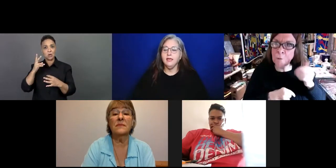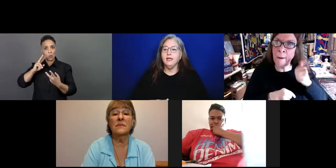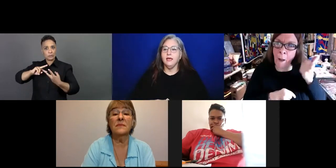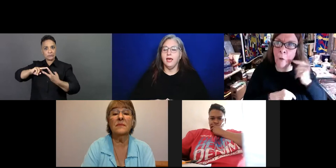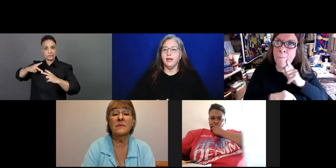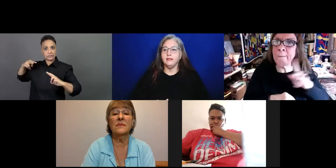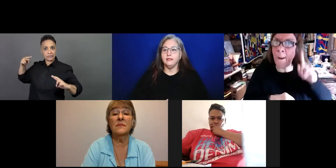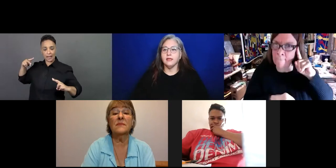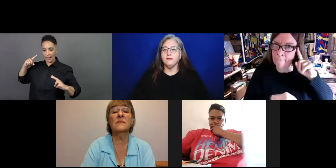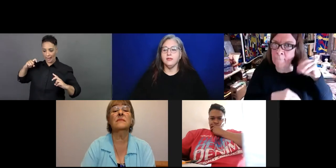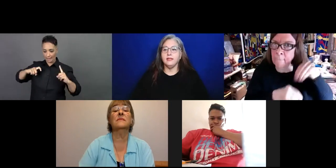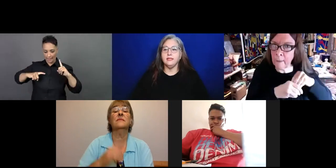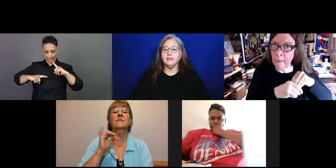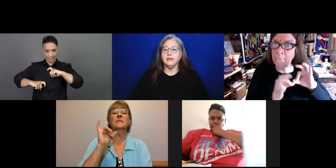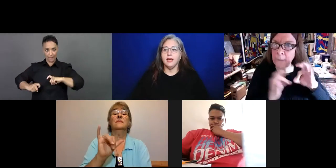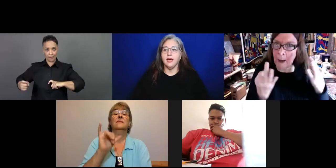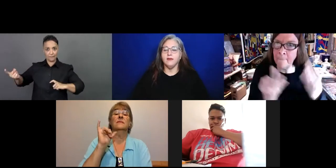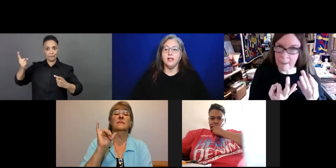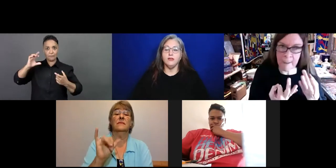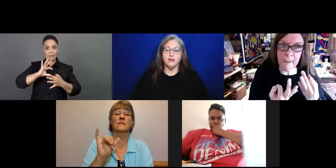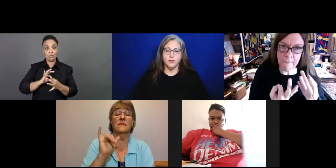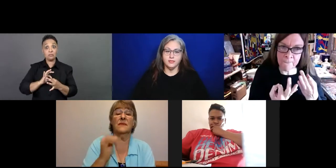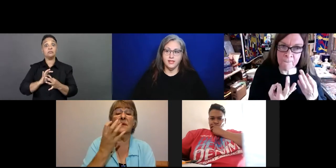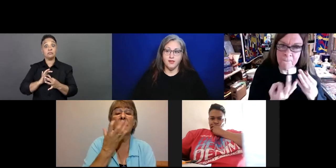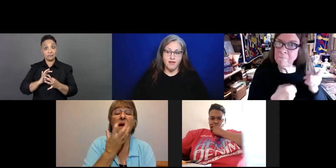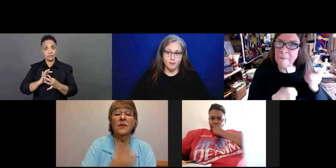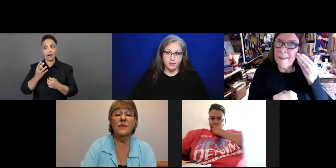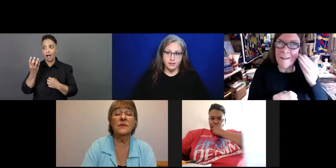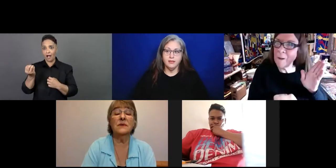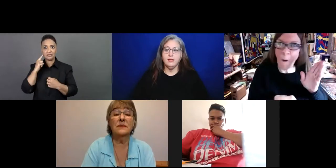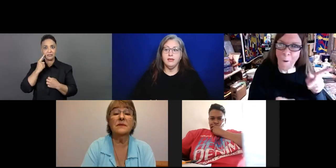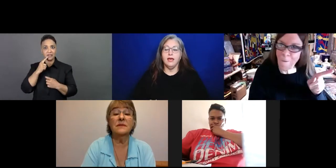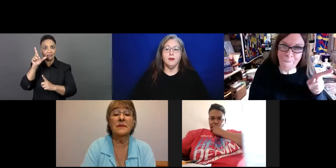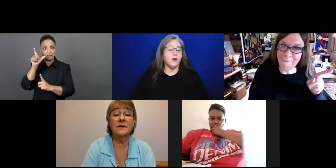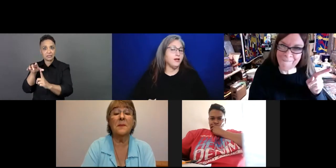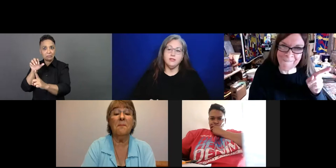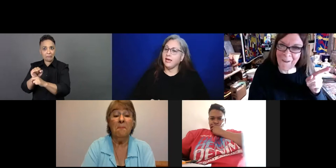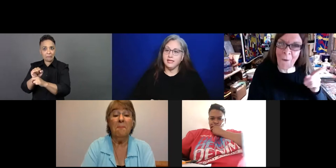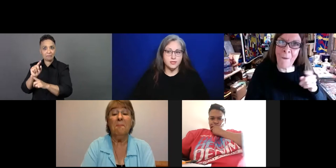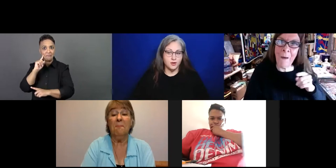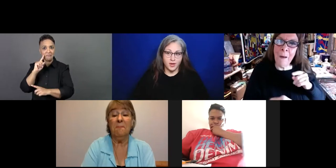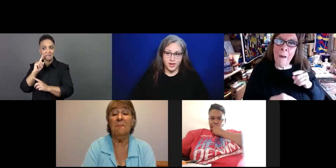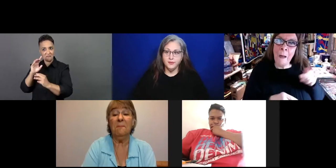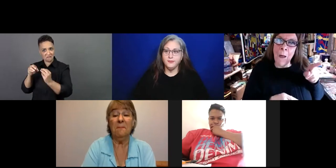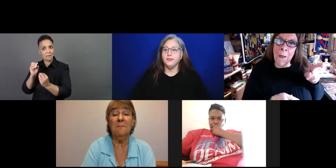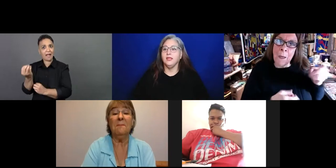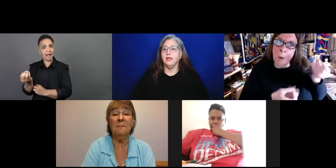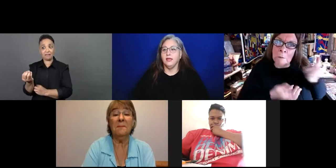testing, and discovered that they did have another deaf person in their family. Prior to that, he was